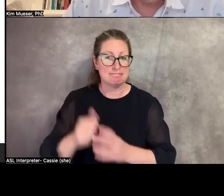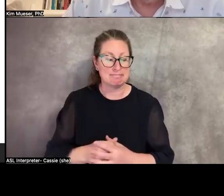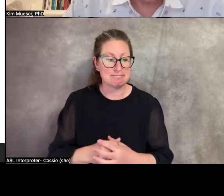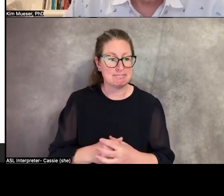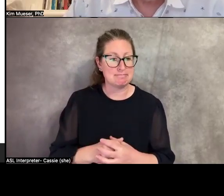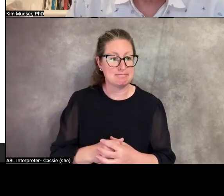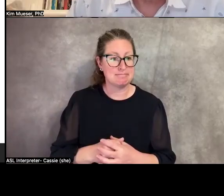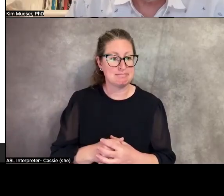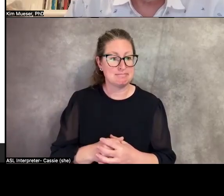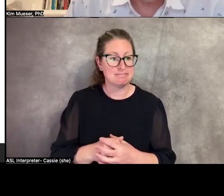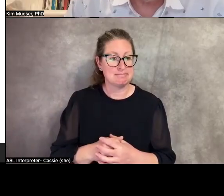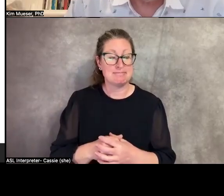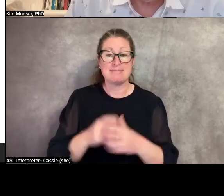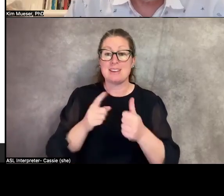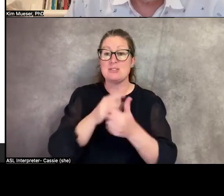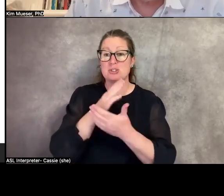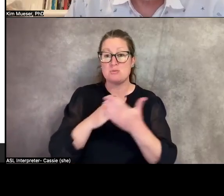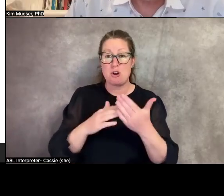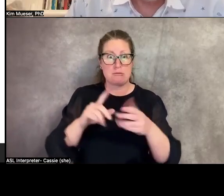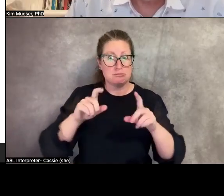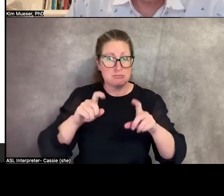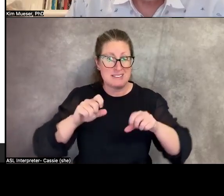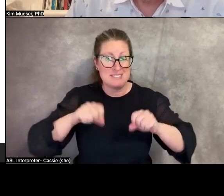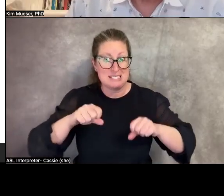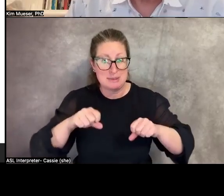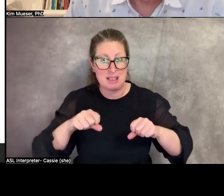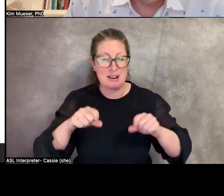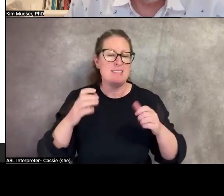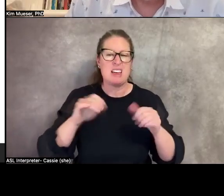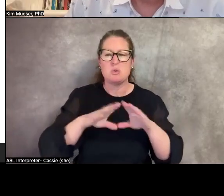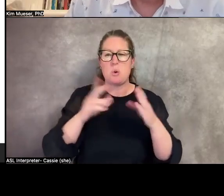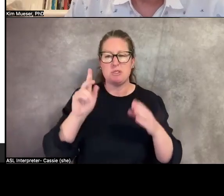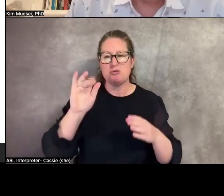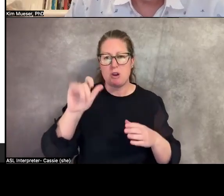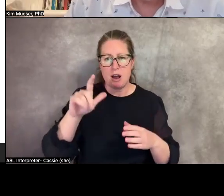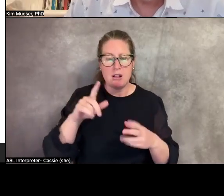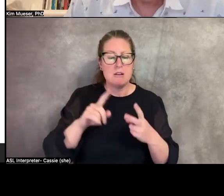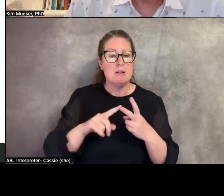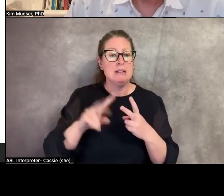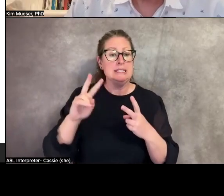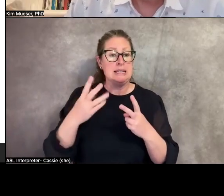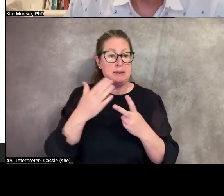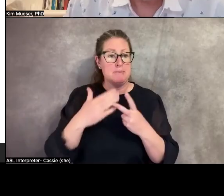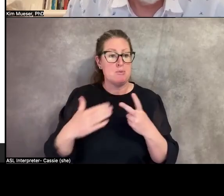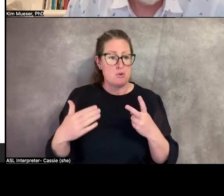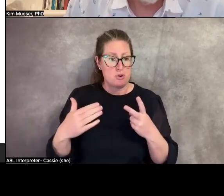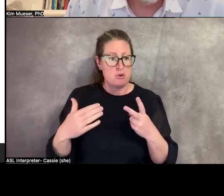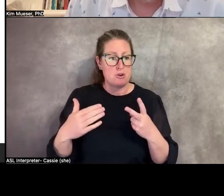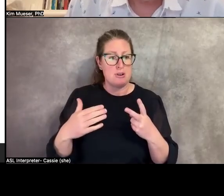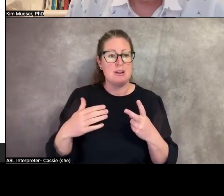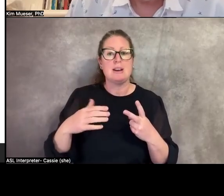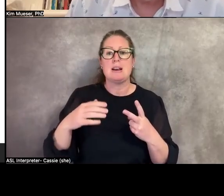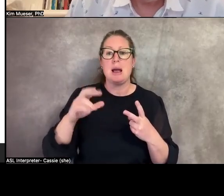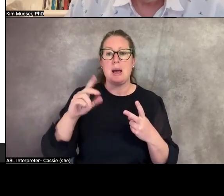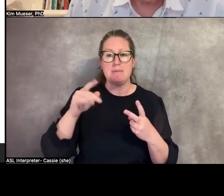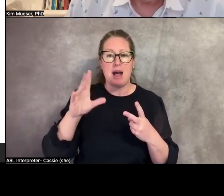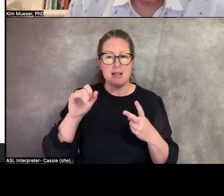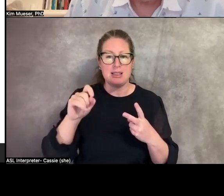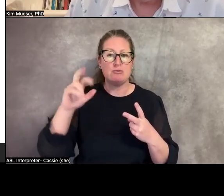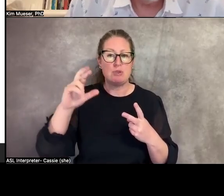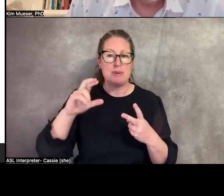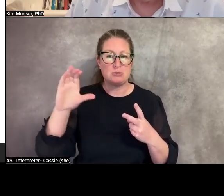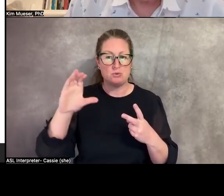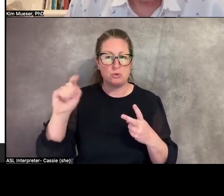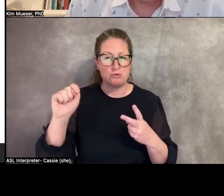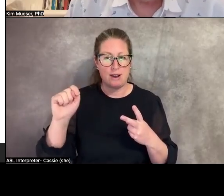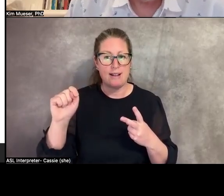the project involved a feasibility open trial, and the second part is involved a pilot randomized controlled